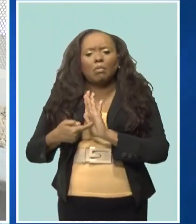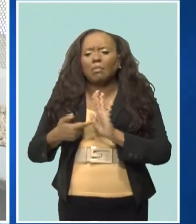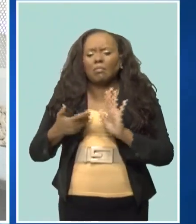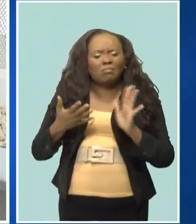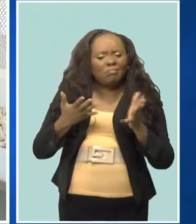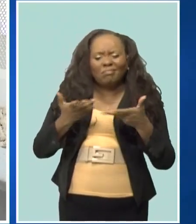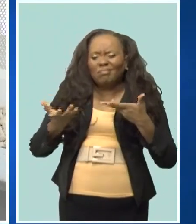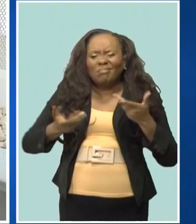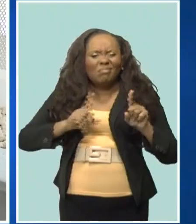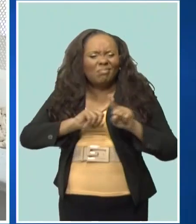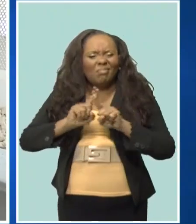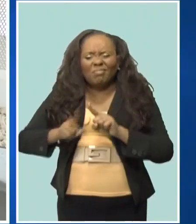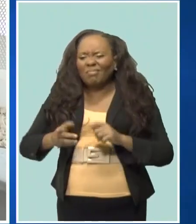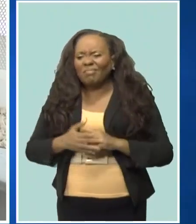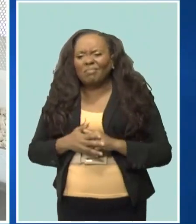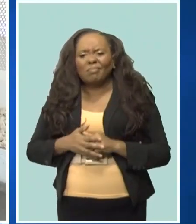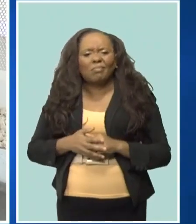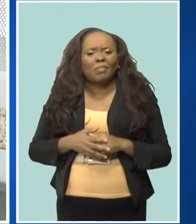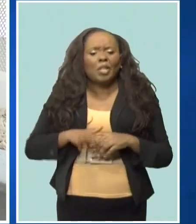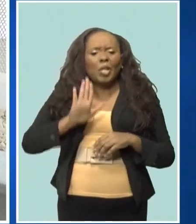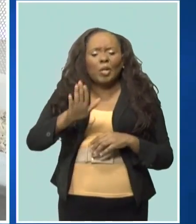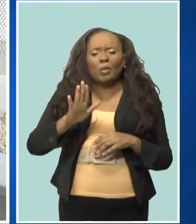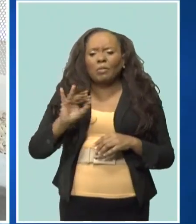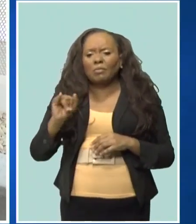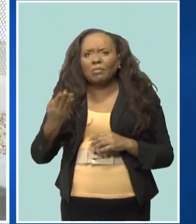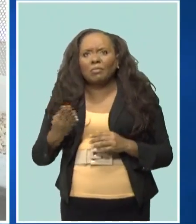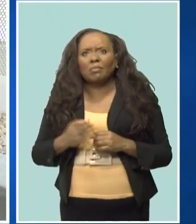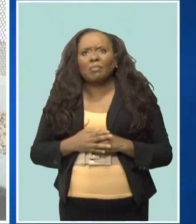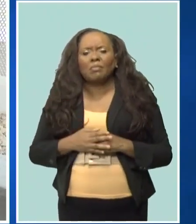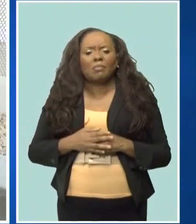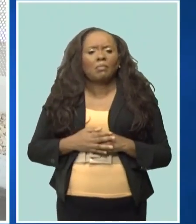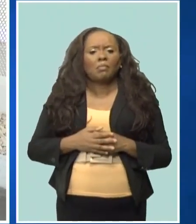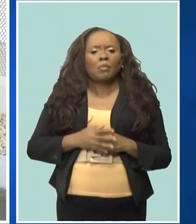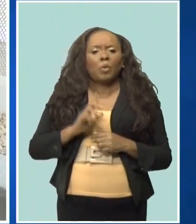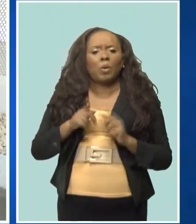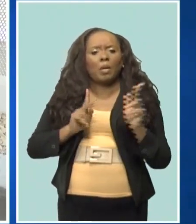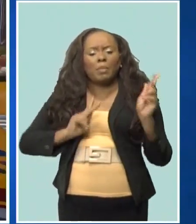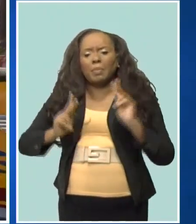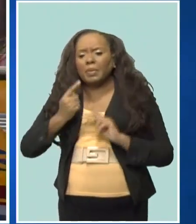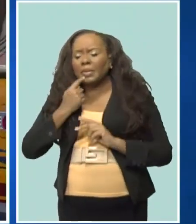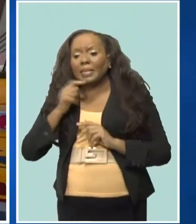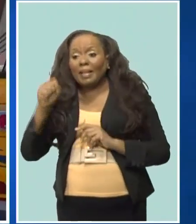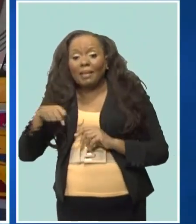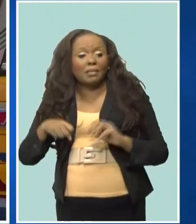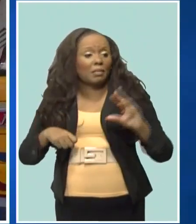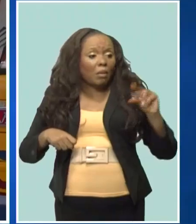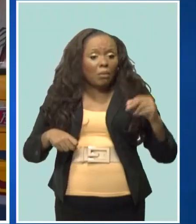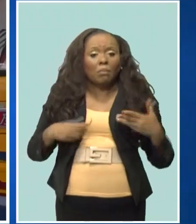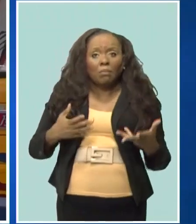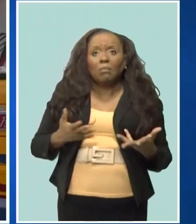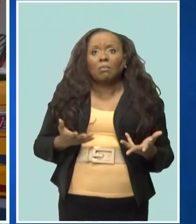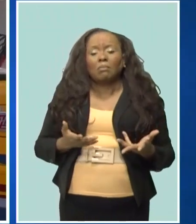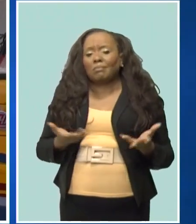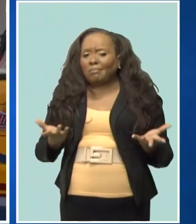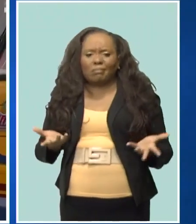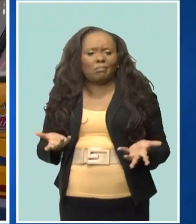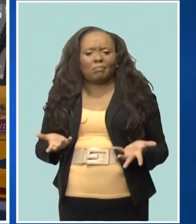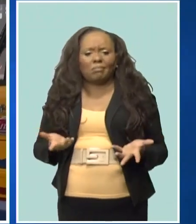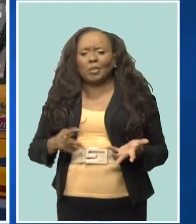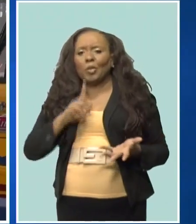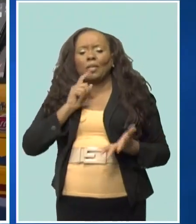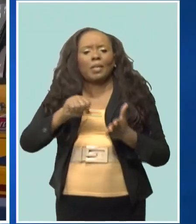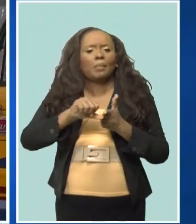you really do, and the yeses and the no's. He is also impressed with the program's encouragement